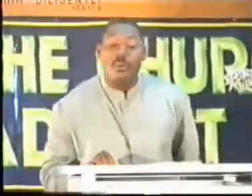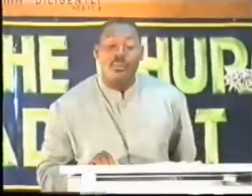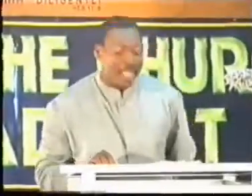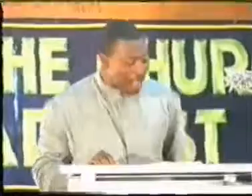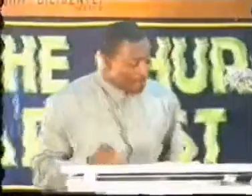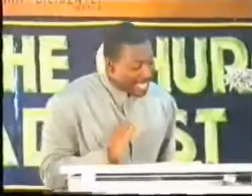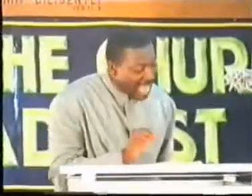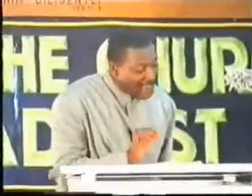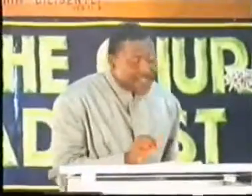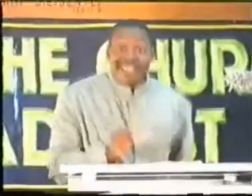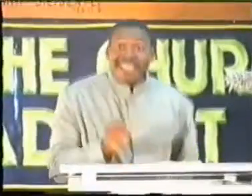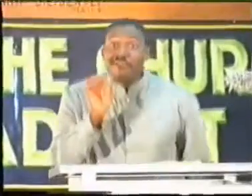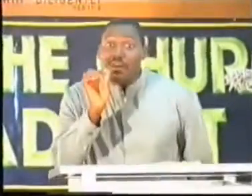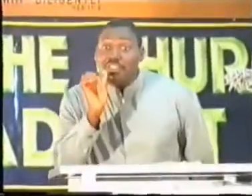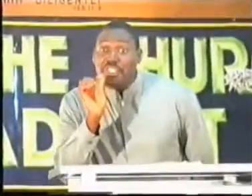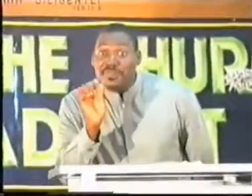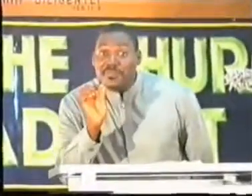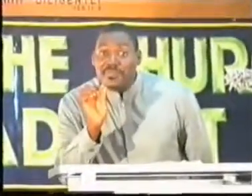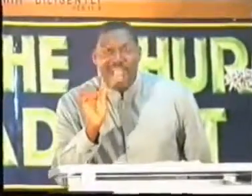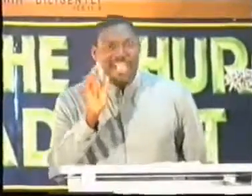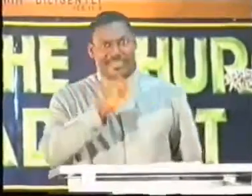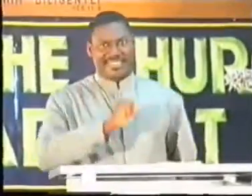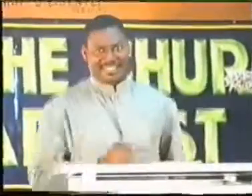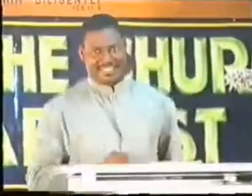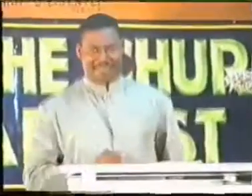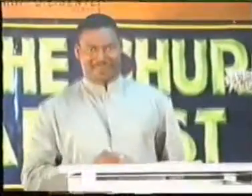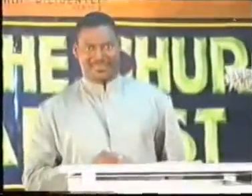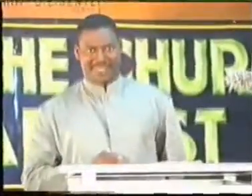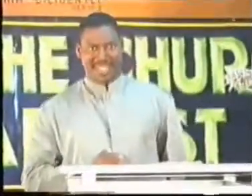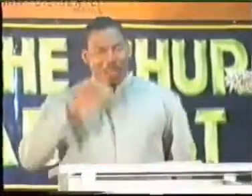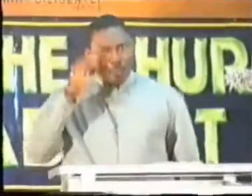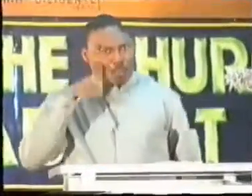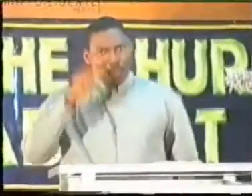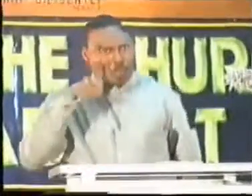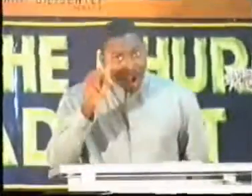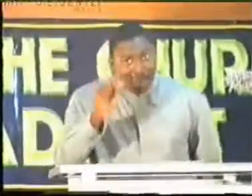4. May carefully verse 14, and you 16.